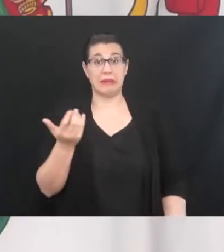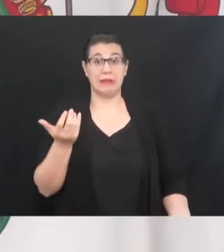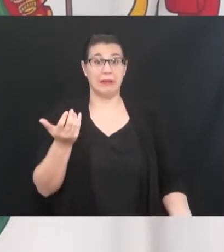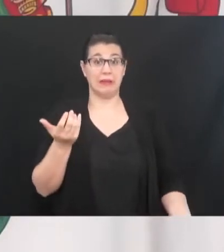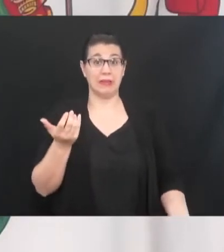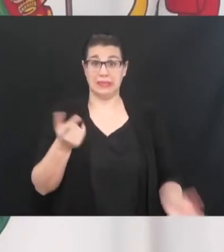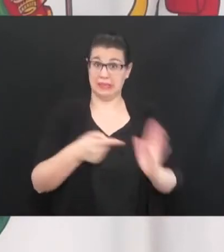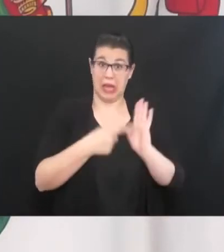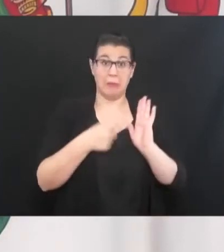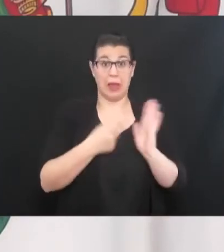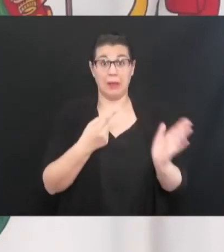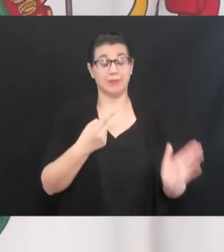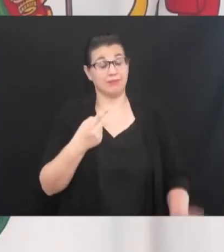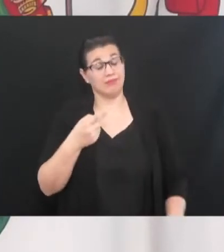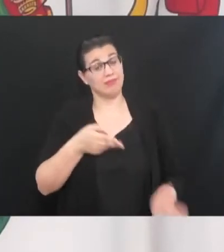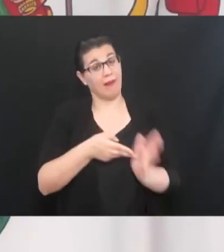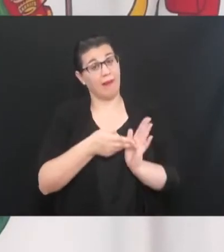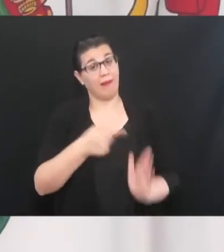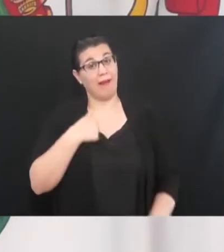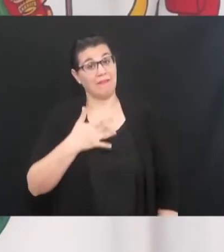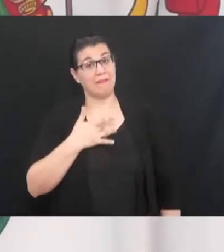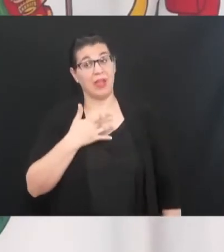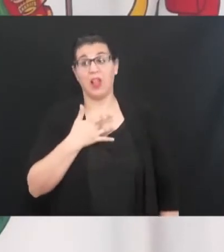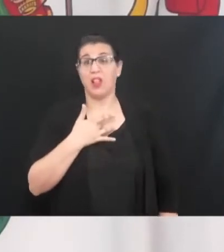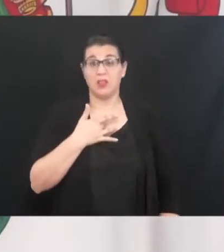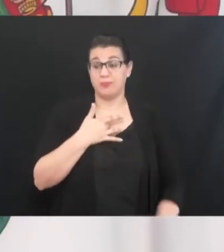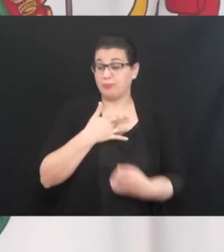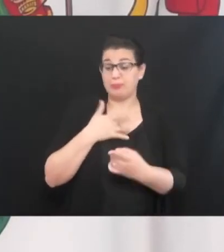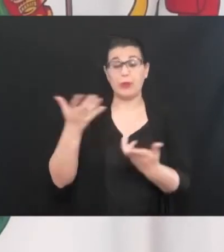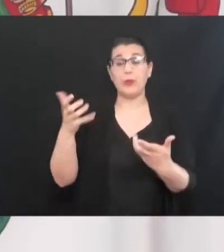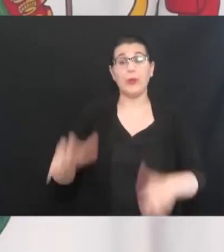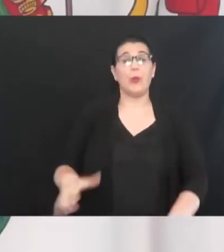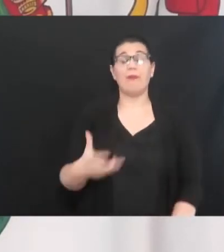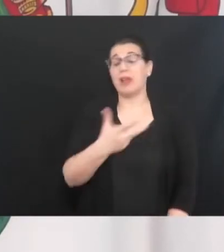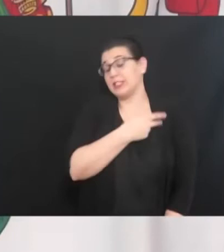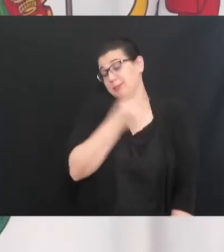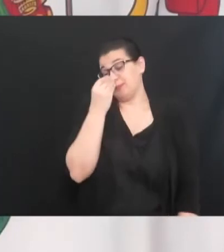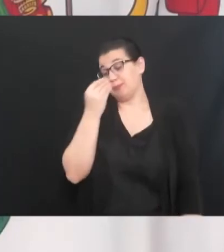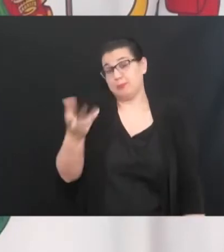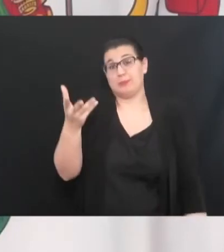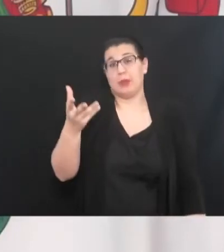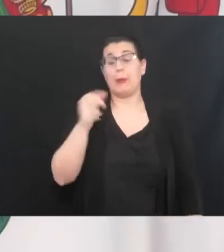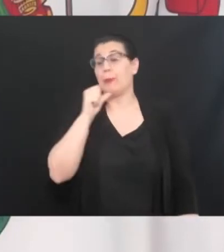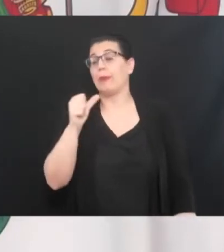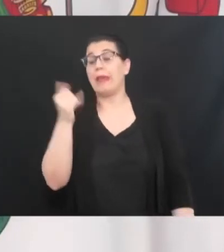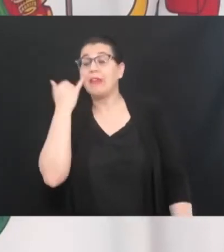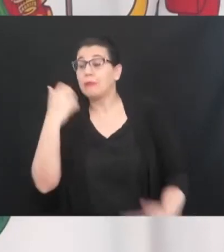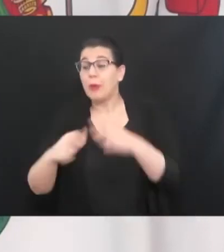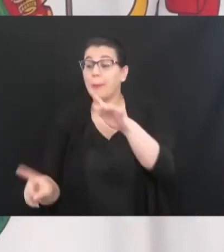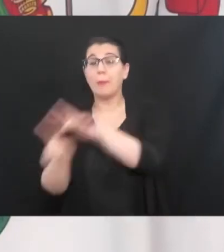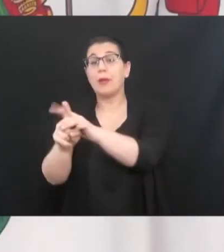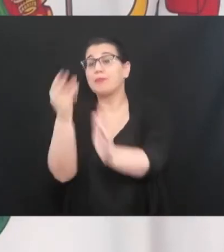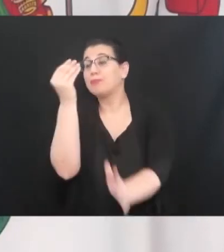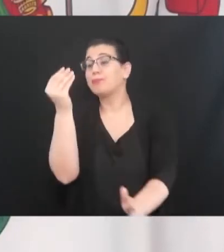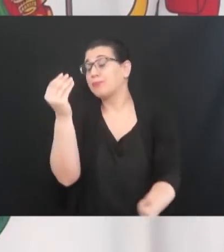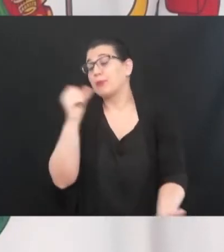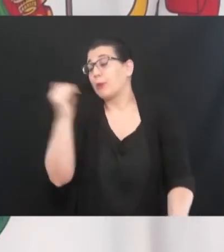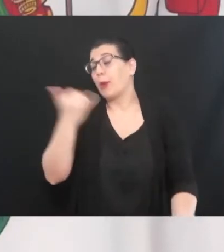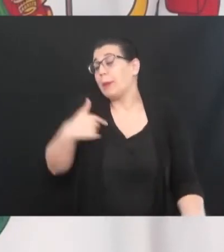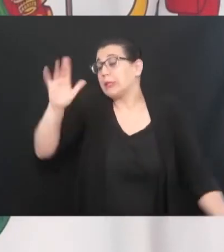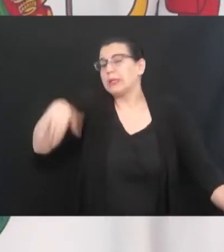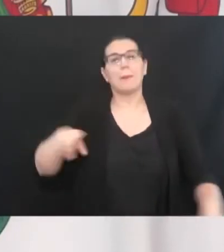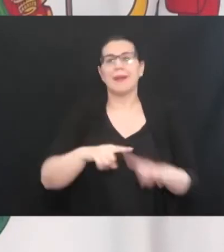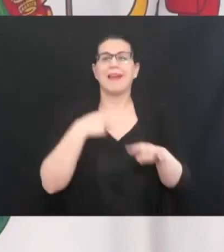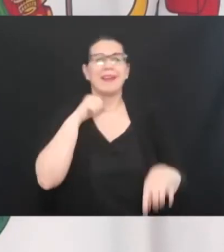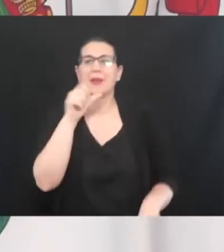you feel like saying, listen, if you don't want to get the vaccine, then don't call me with the problem. But that isn't how it works, is